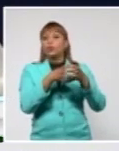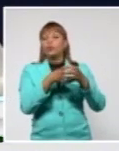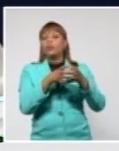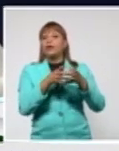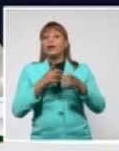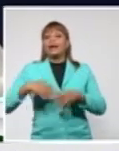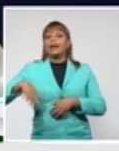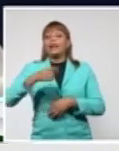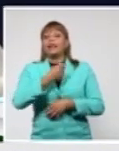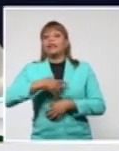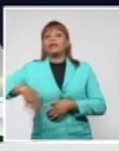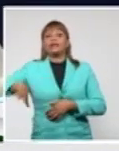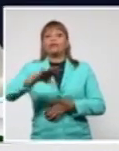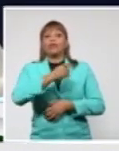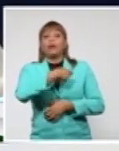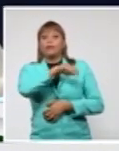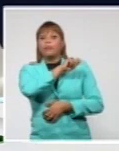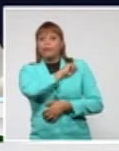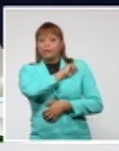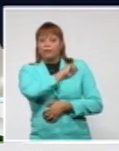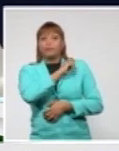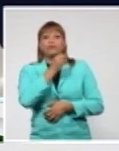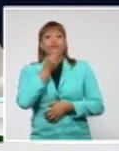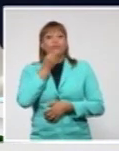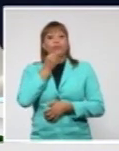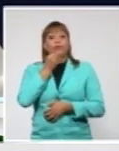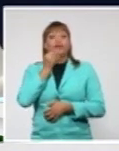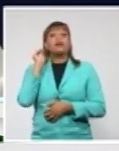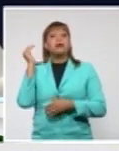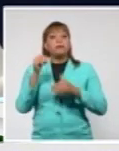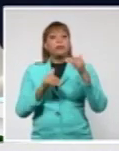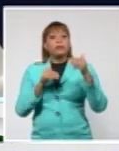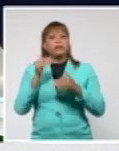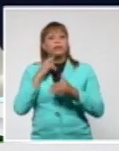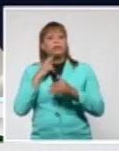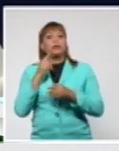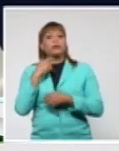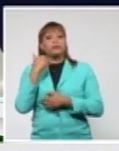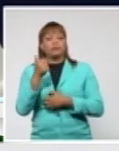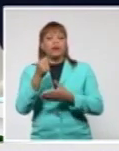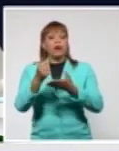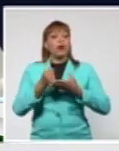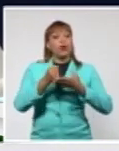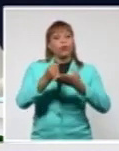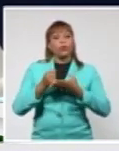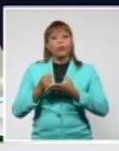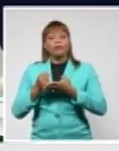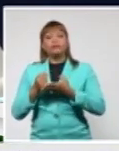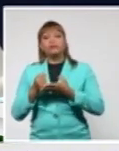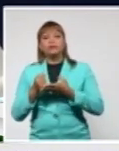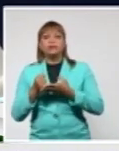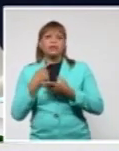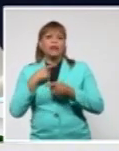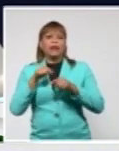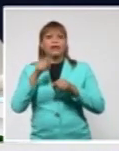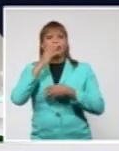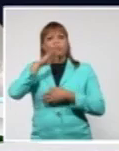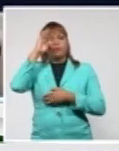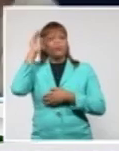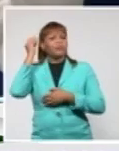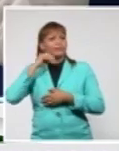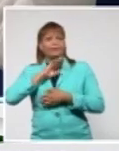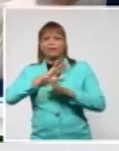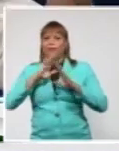group, 2 positive cases diagnosed yesterday are under the age of 20. Both are in fact